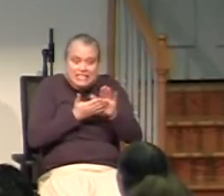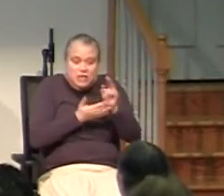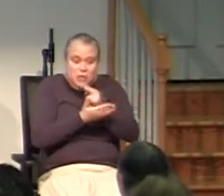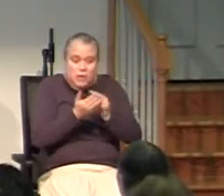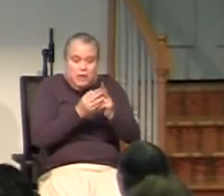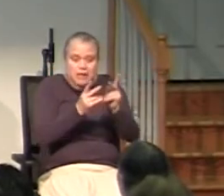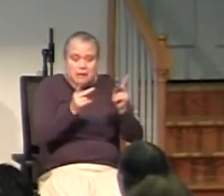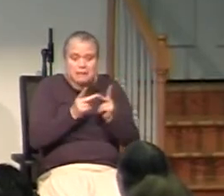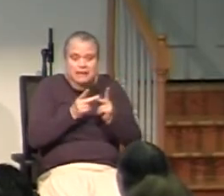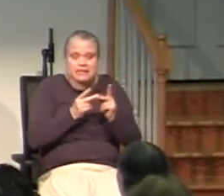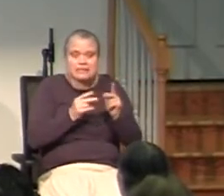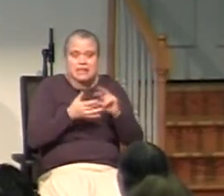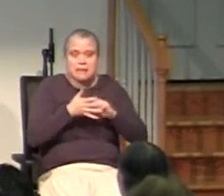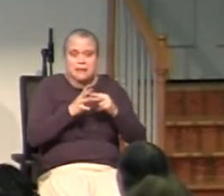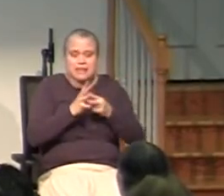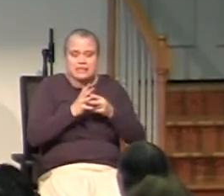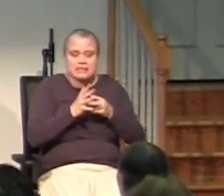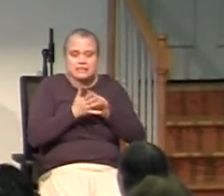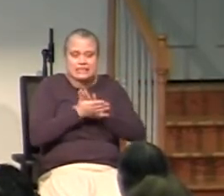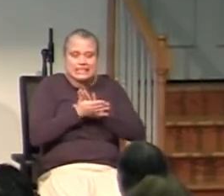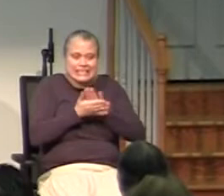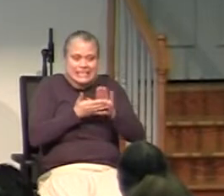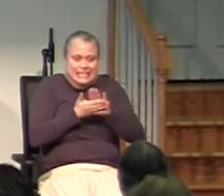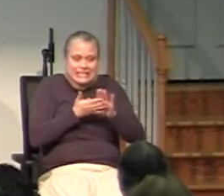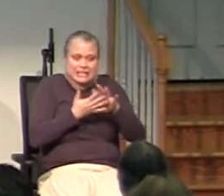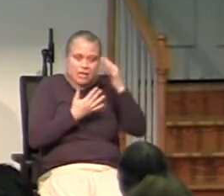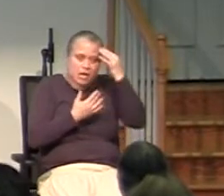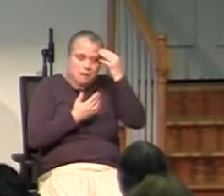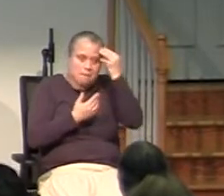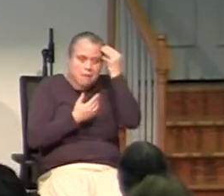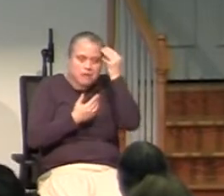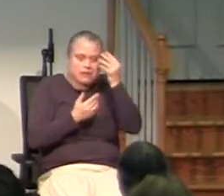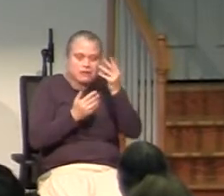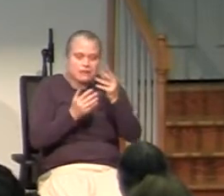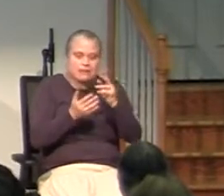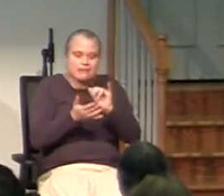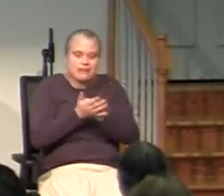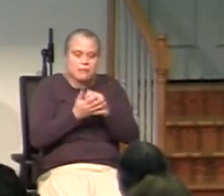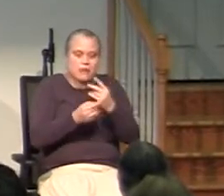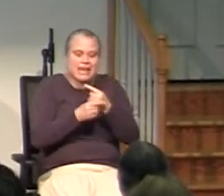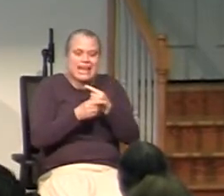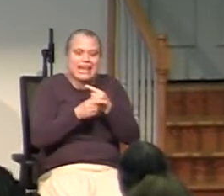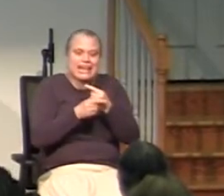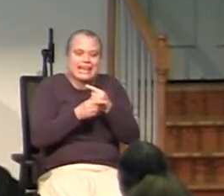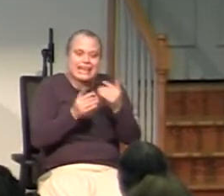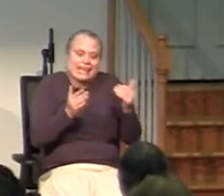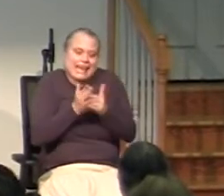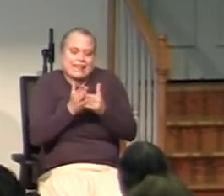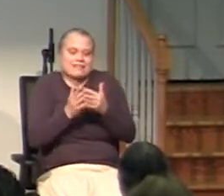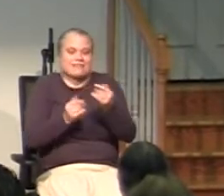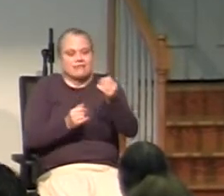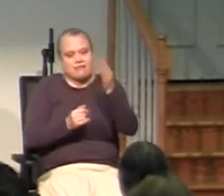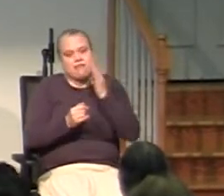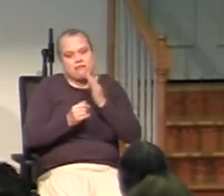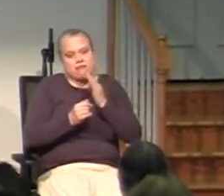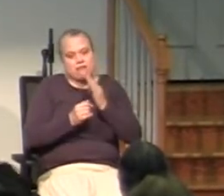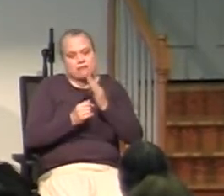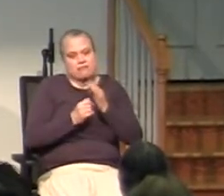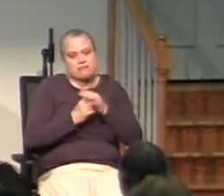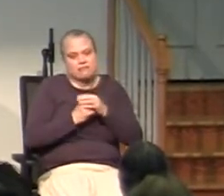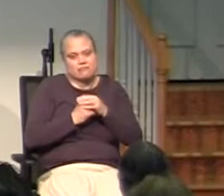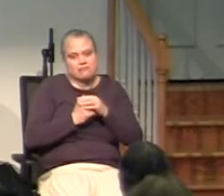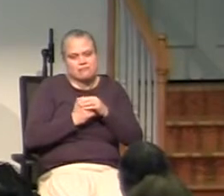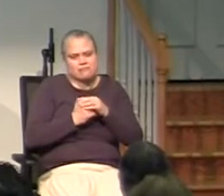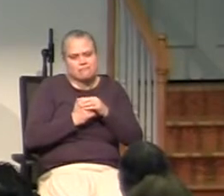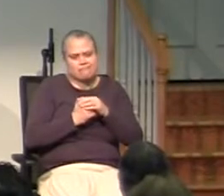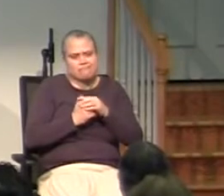involves the cleansing of the memories that are against God and the blotting out the evil that's within us.